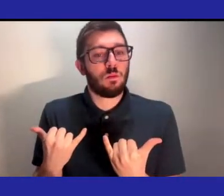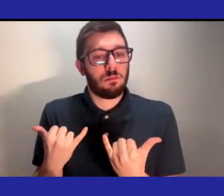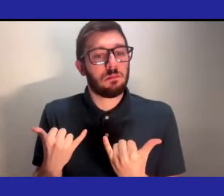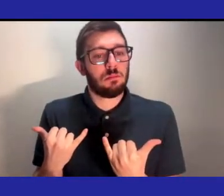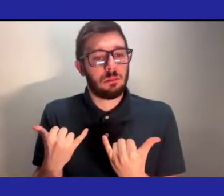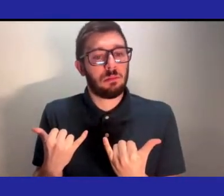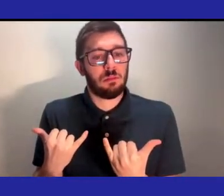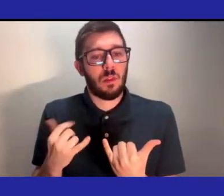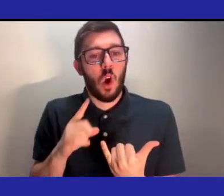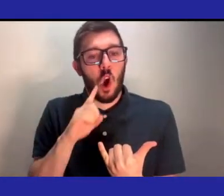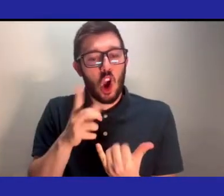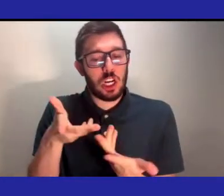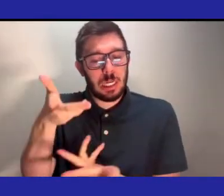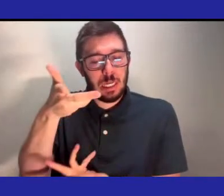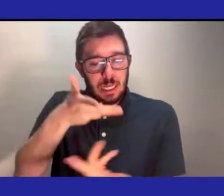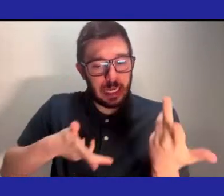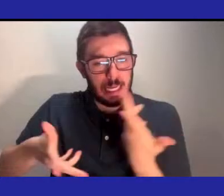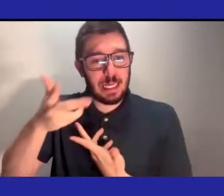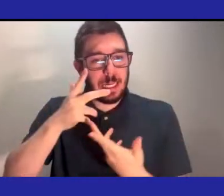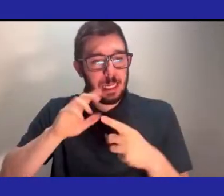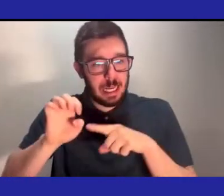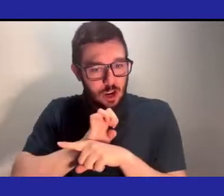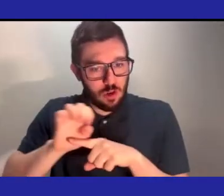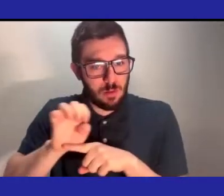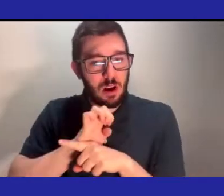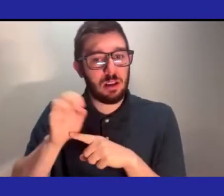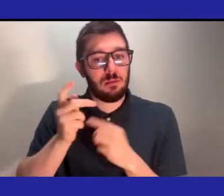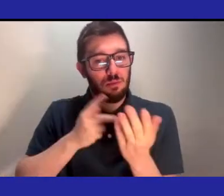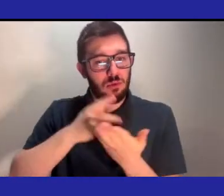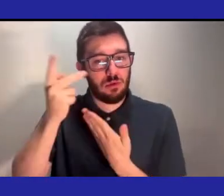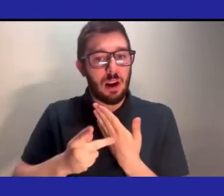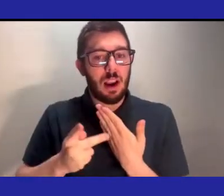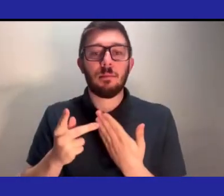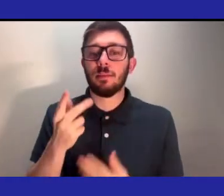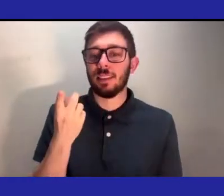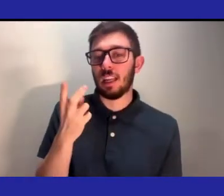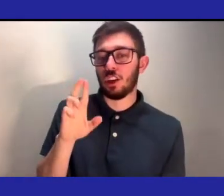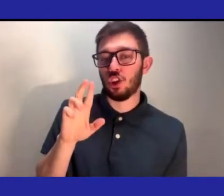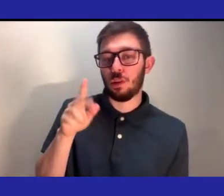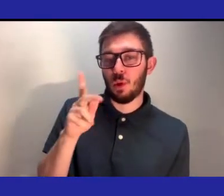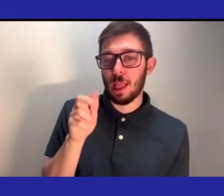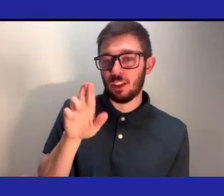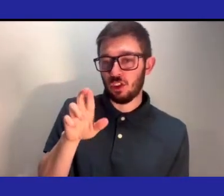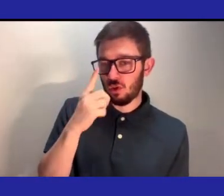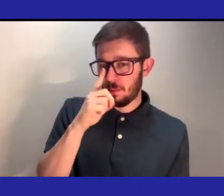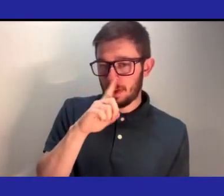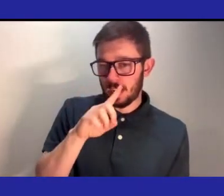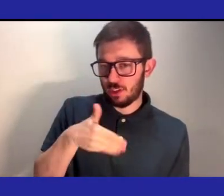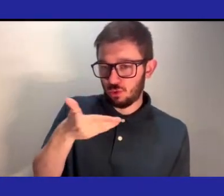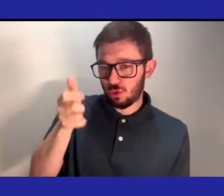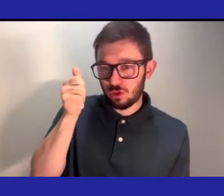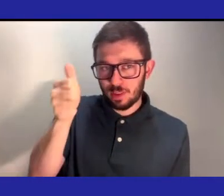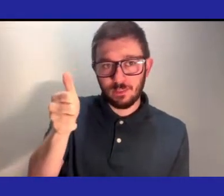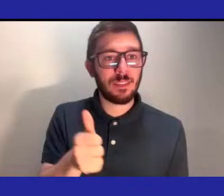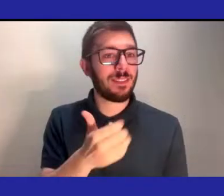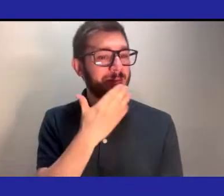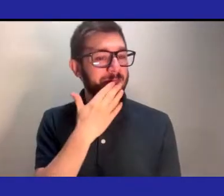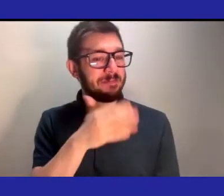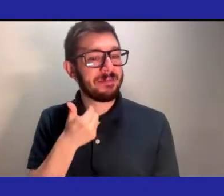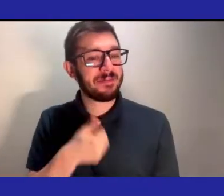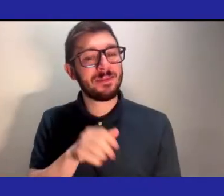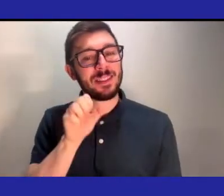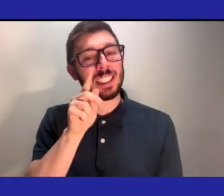enterprise program. High level, Dr. Pulitzer, introduce yourself, please, and begin. Thank you very much. Stephen Pulitzer, I'm the System Chief